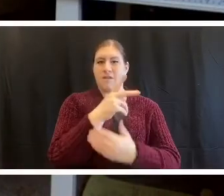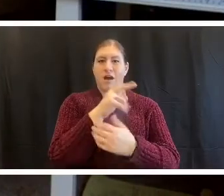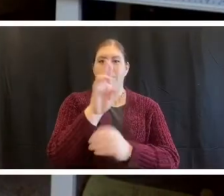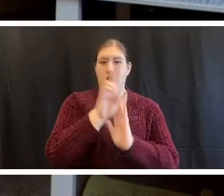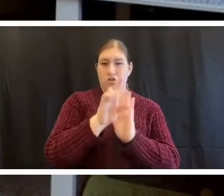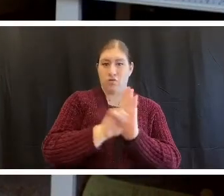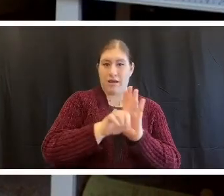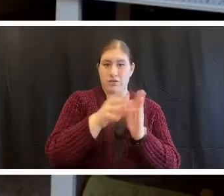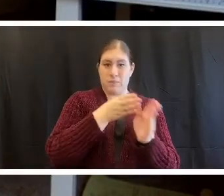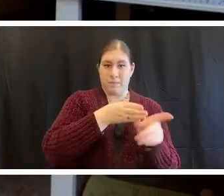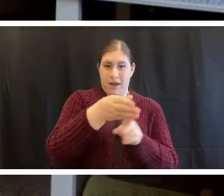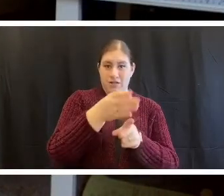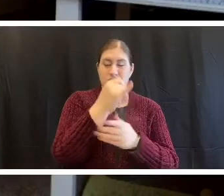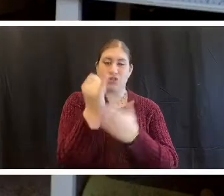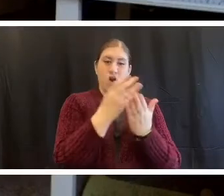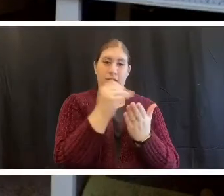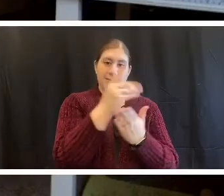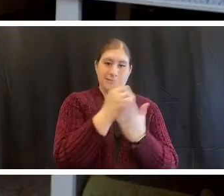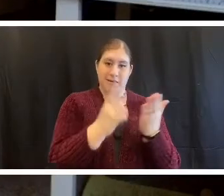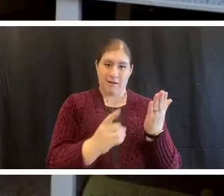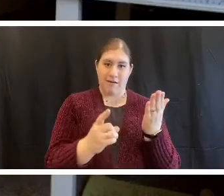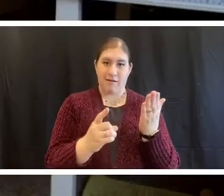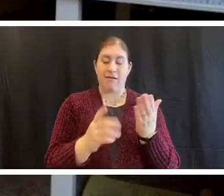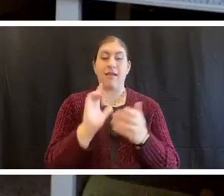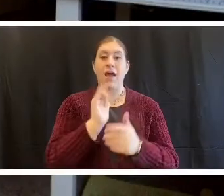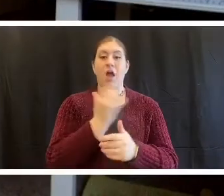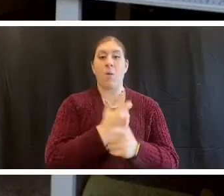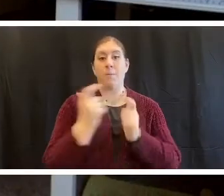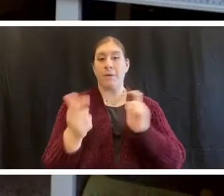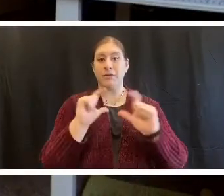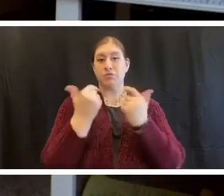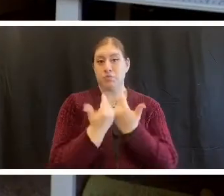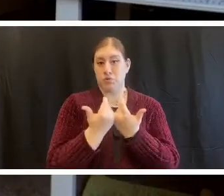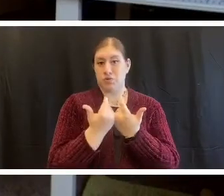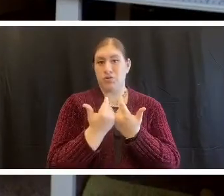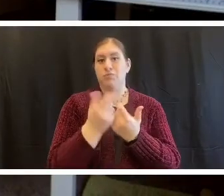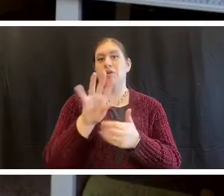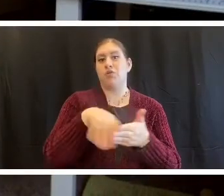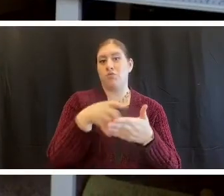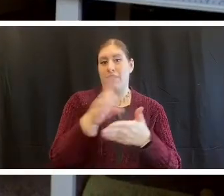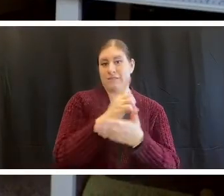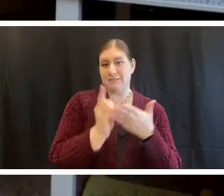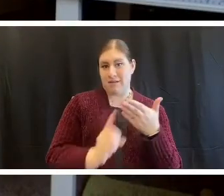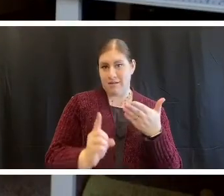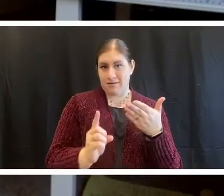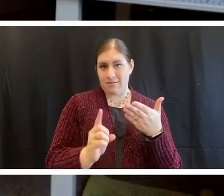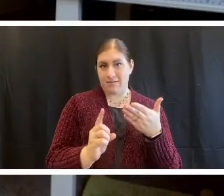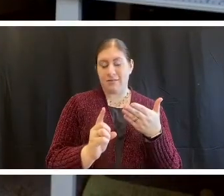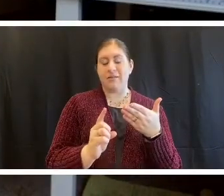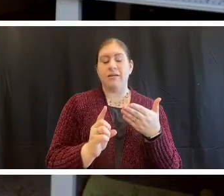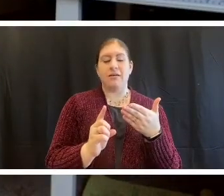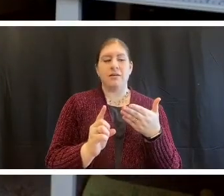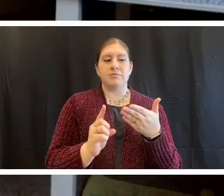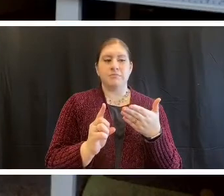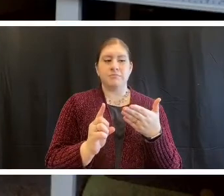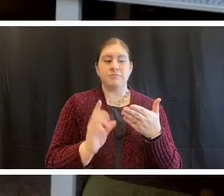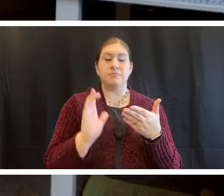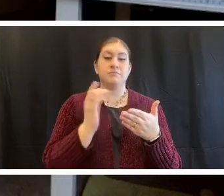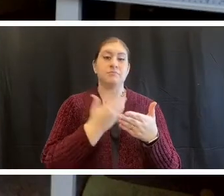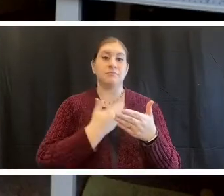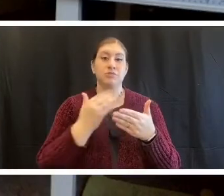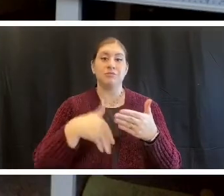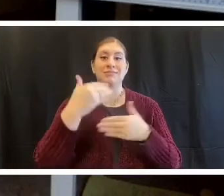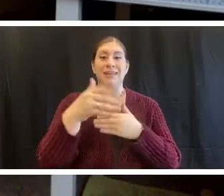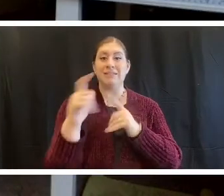undergraduate majors in art and design. Our largest group, of course, is graphic design. And our